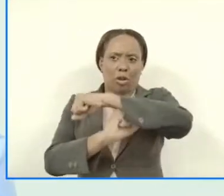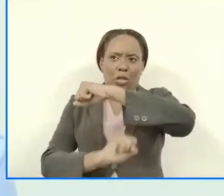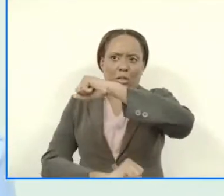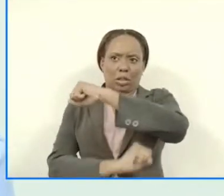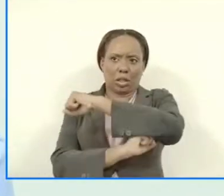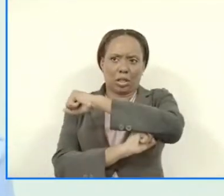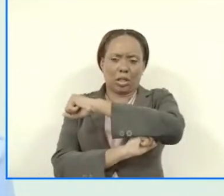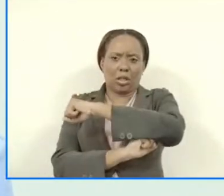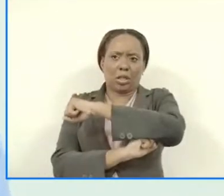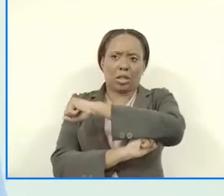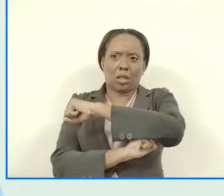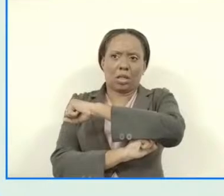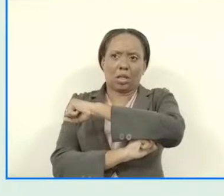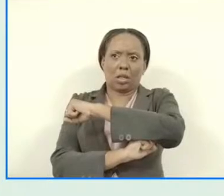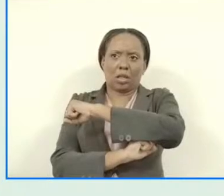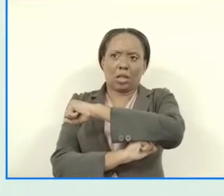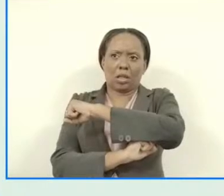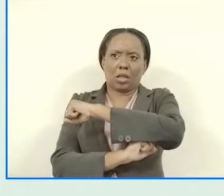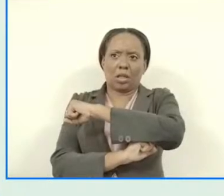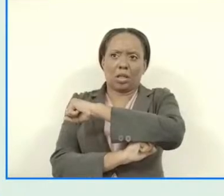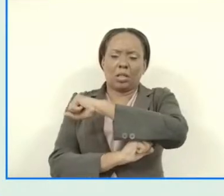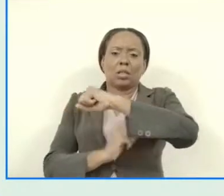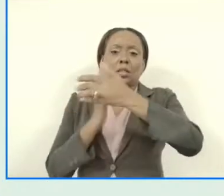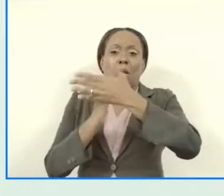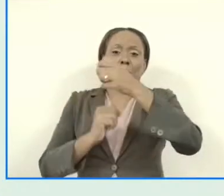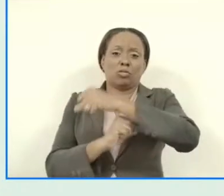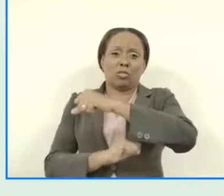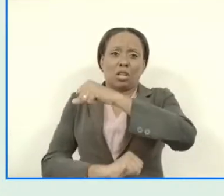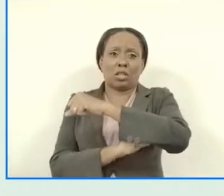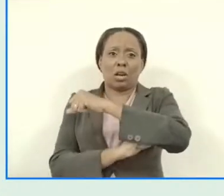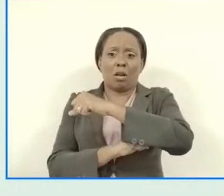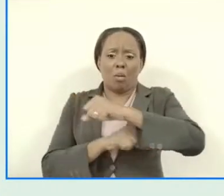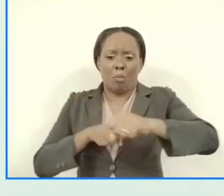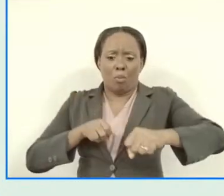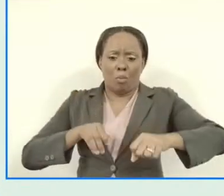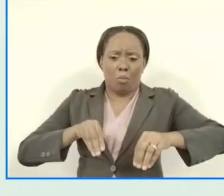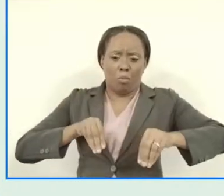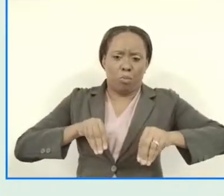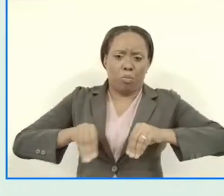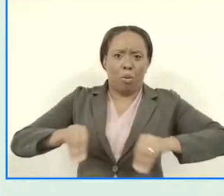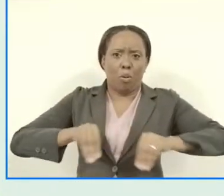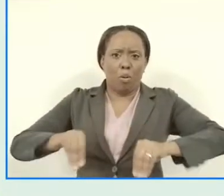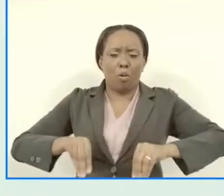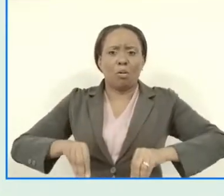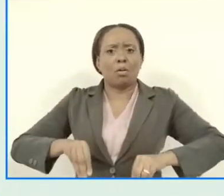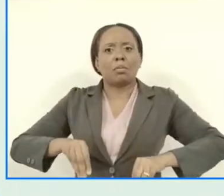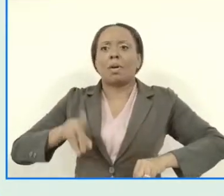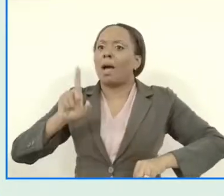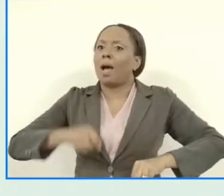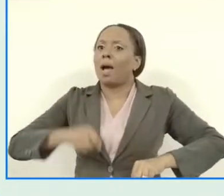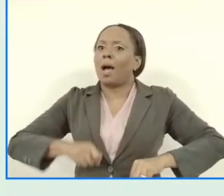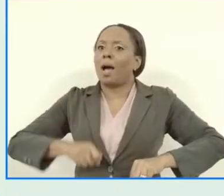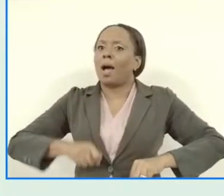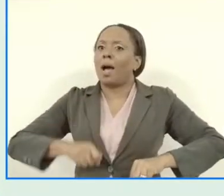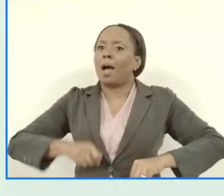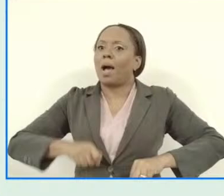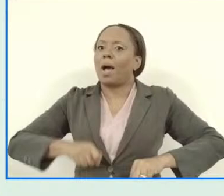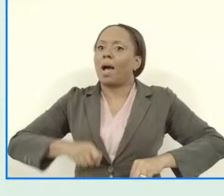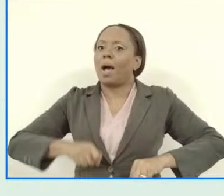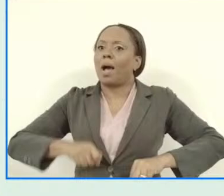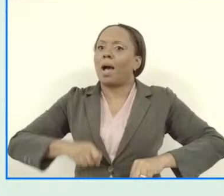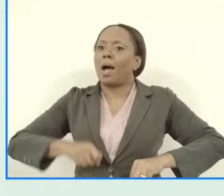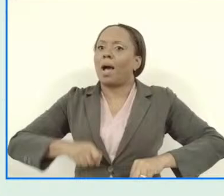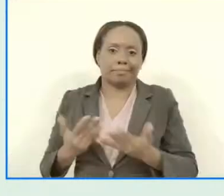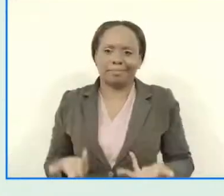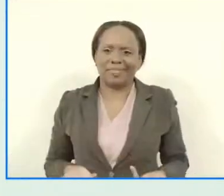house in ripping off the roof has actually compromised the entire house, and that needs to be classified as a total rebuild as well. So these are some of the things that